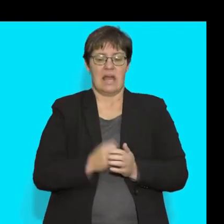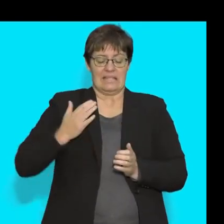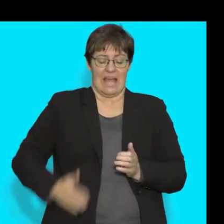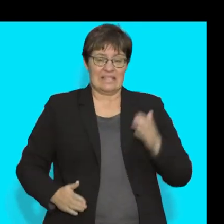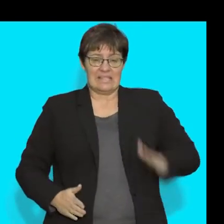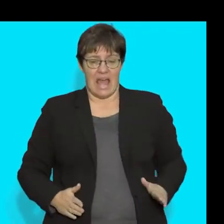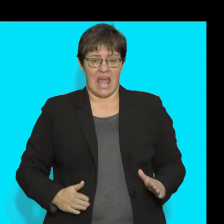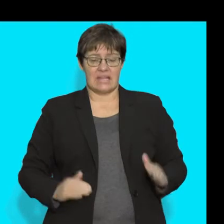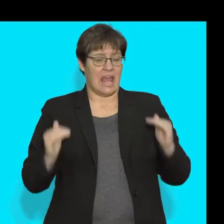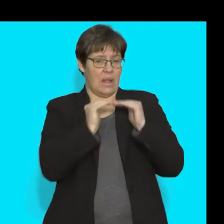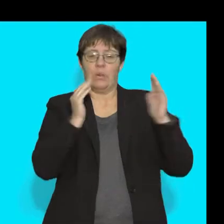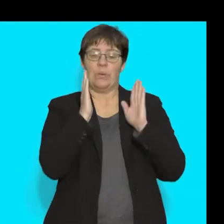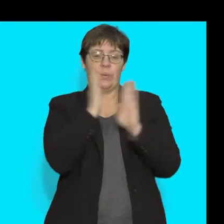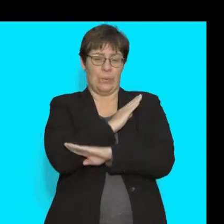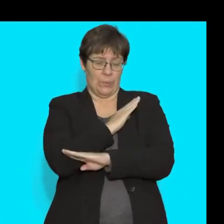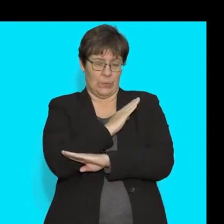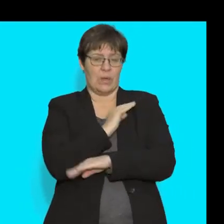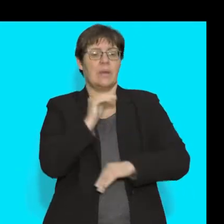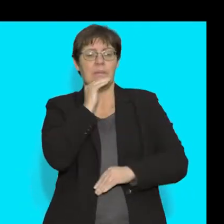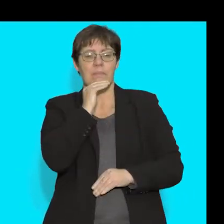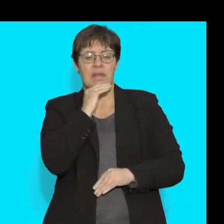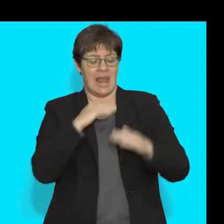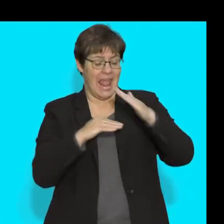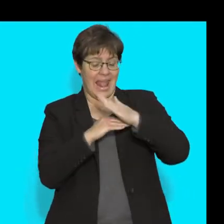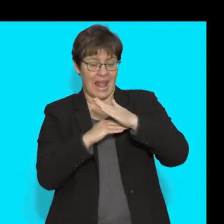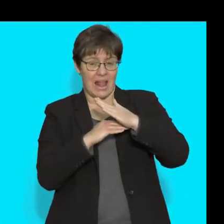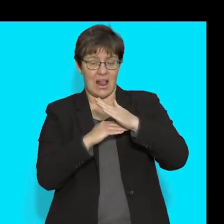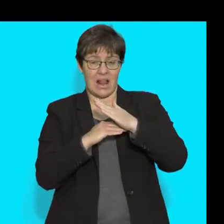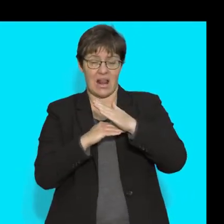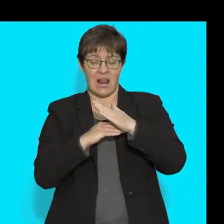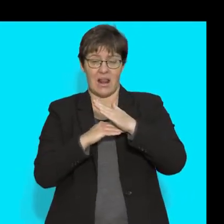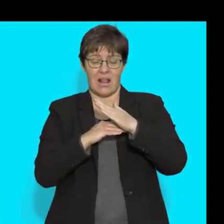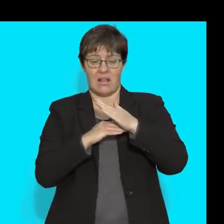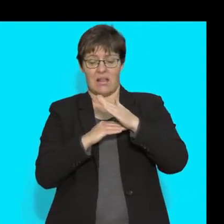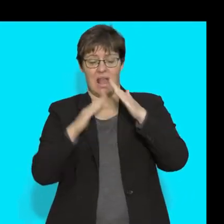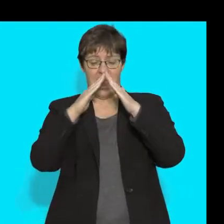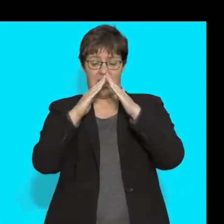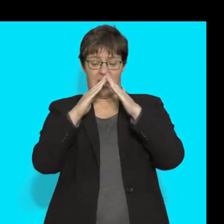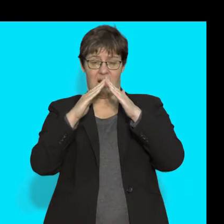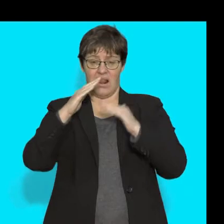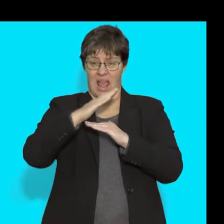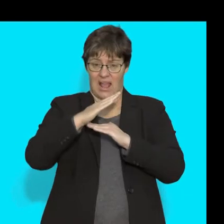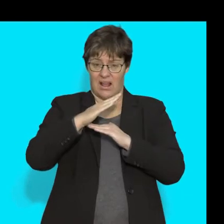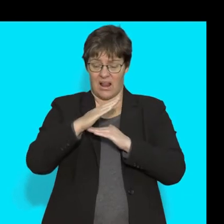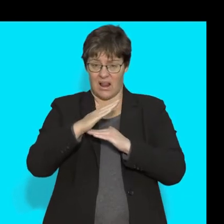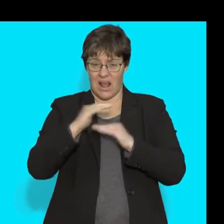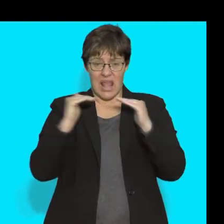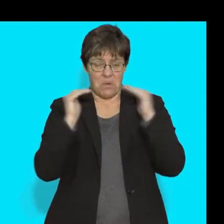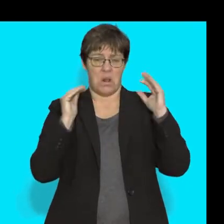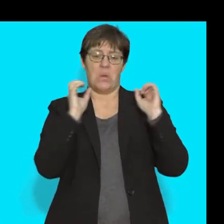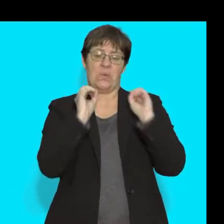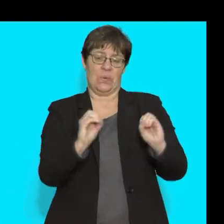sides are equal, then simply no angles are equal, right? And then the other one will be the